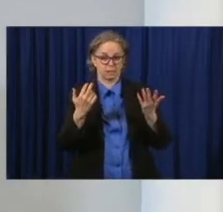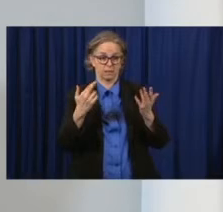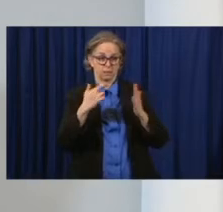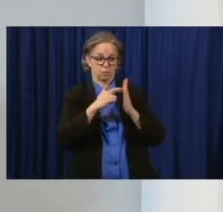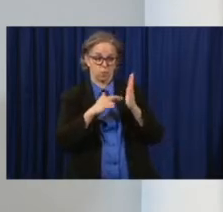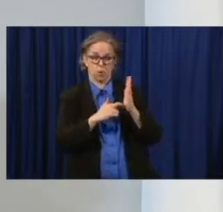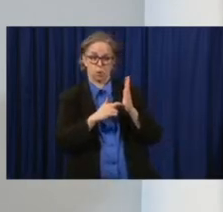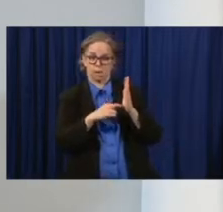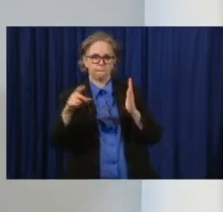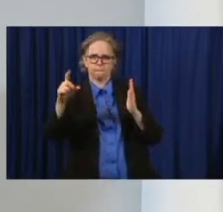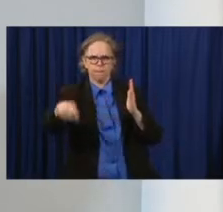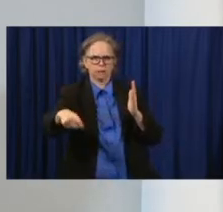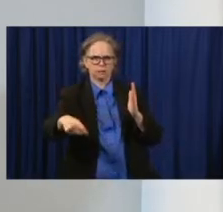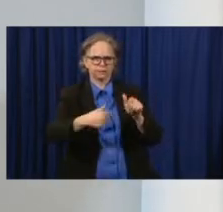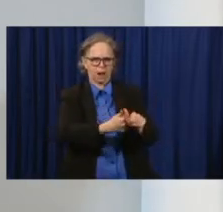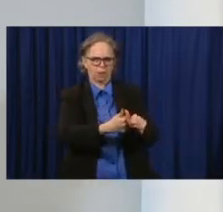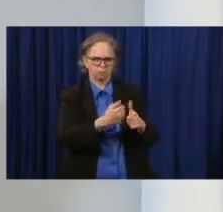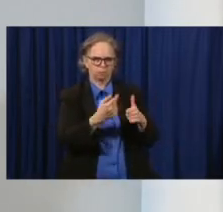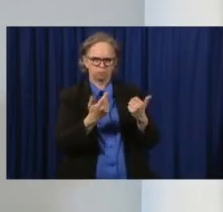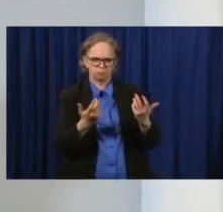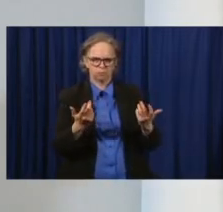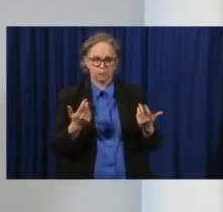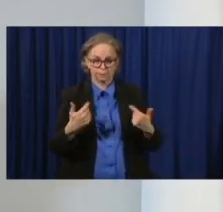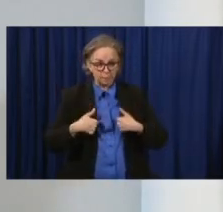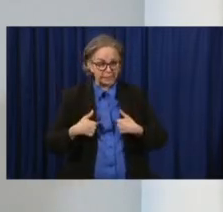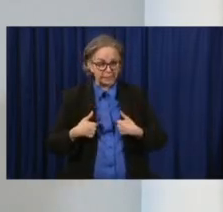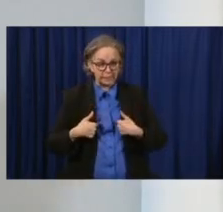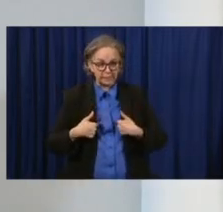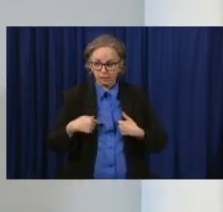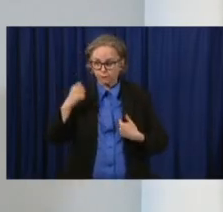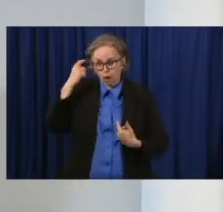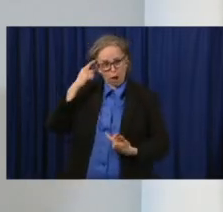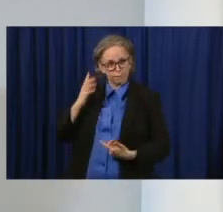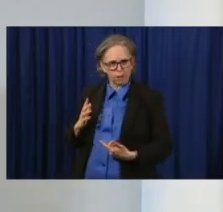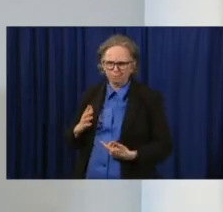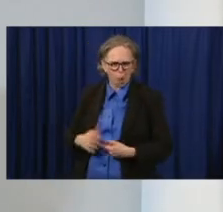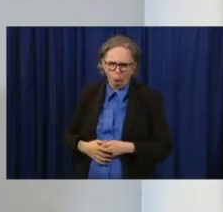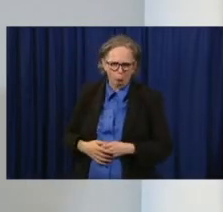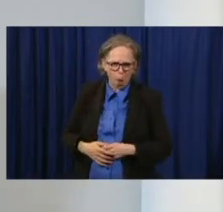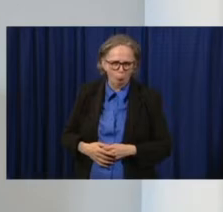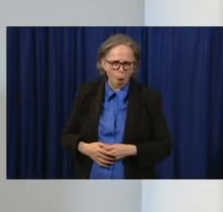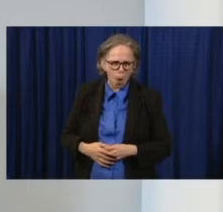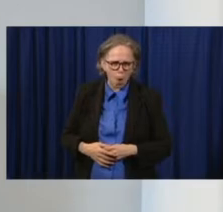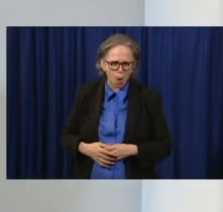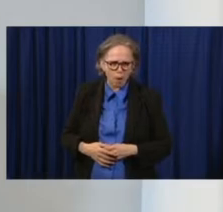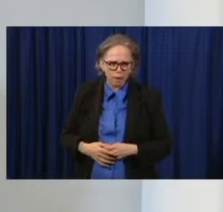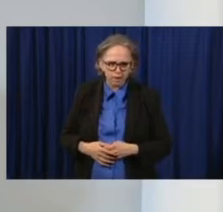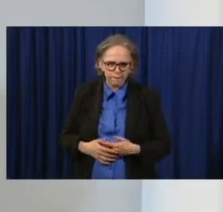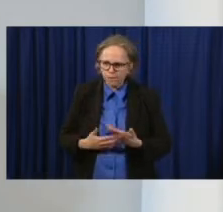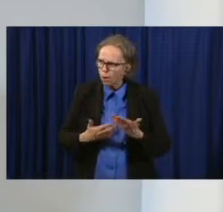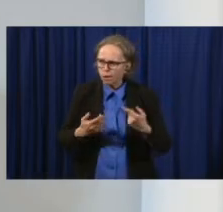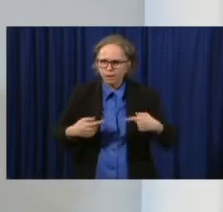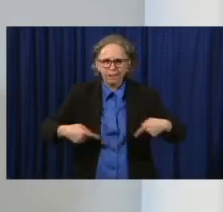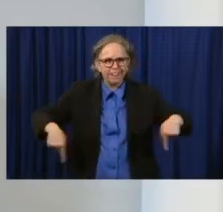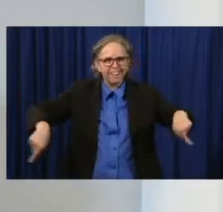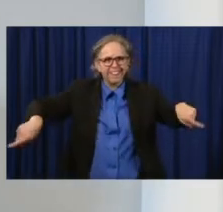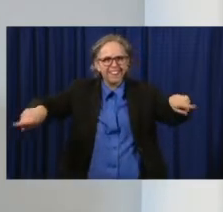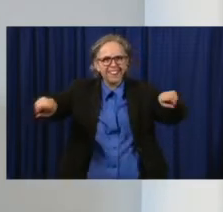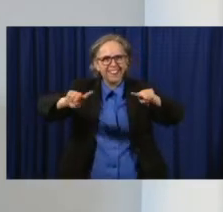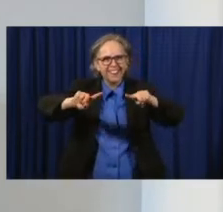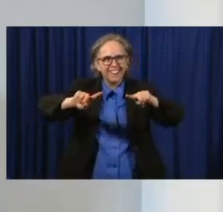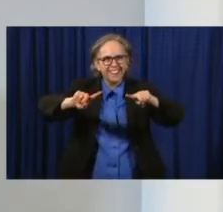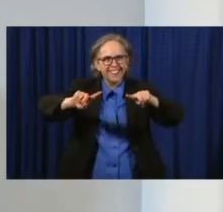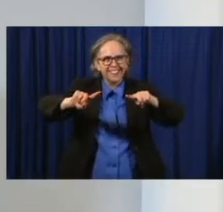benefit, not for the director, the governor, or mine. They must be followed for the benefit of all, benefit of the public,